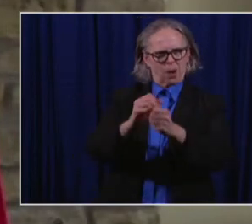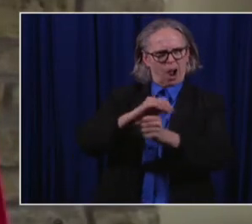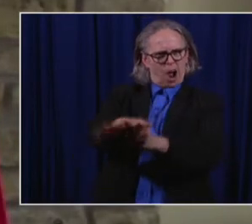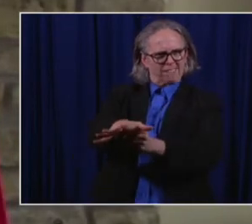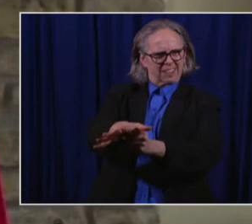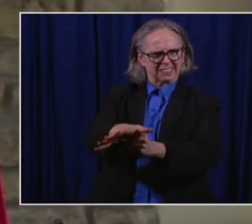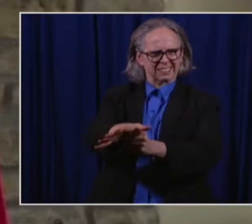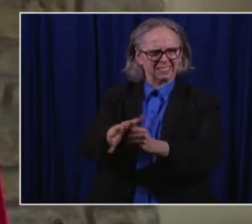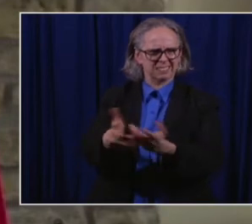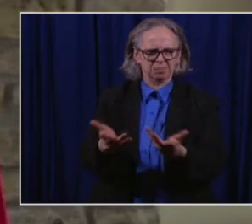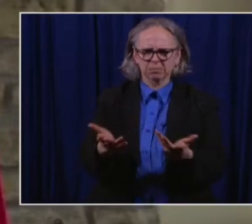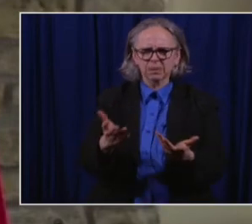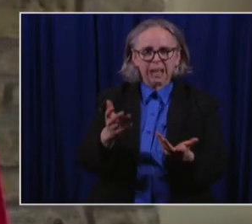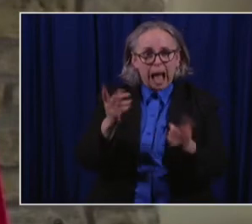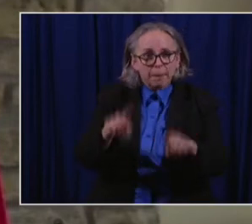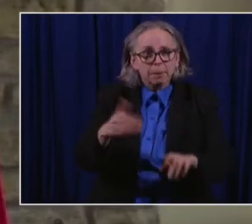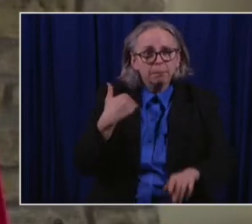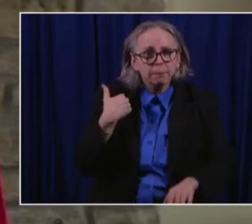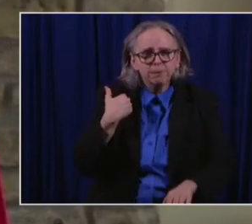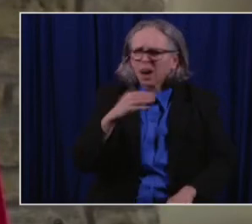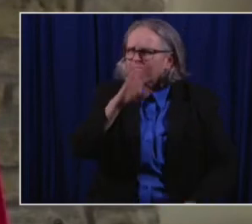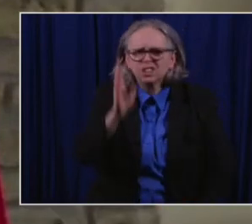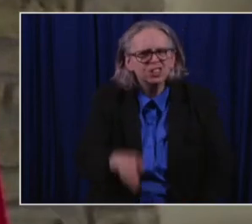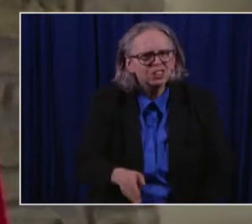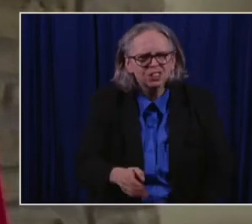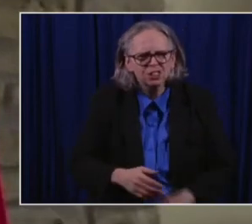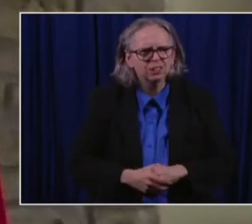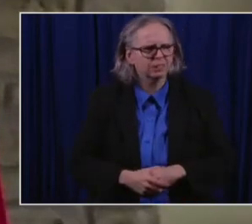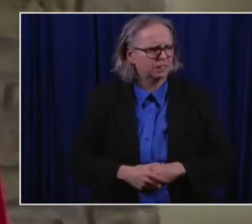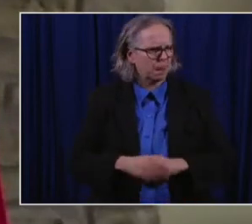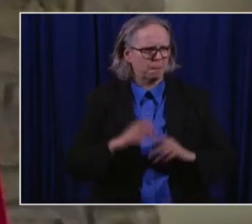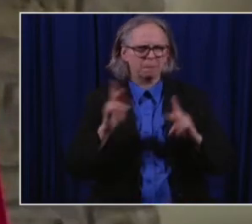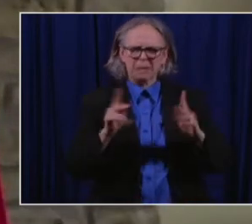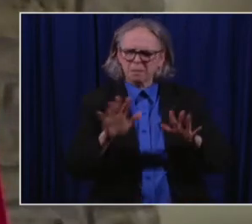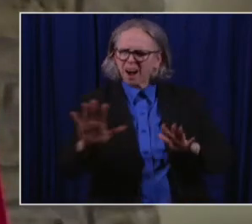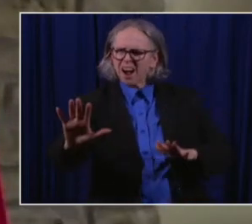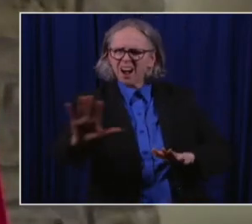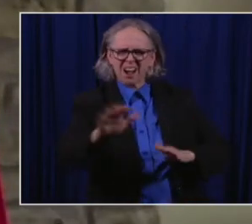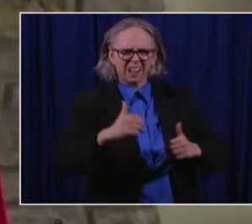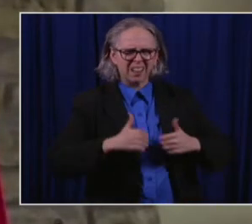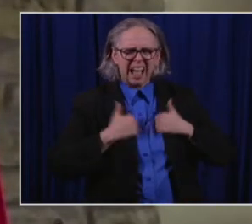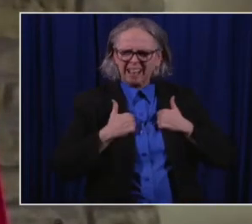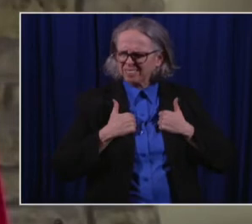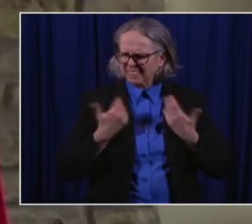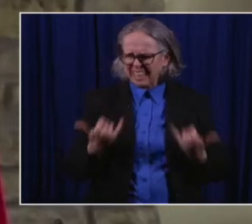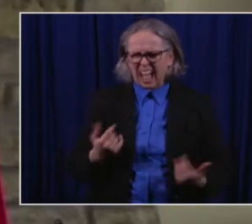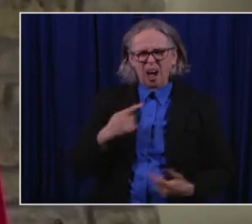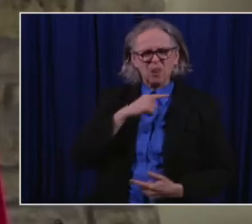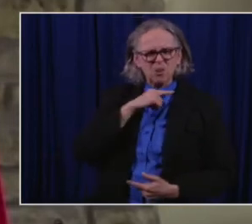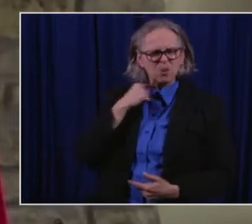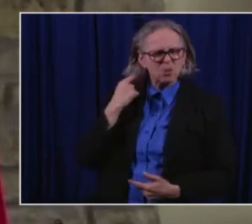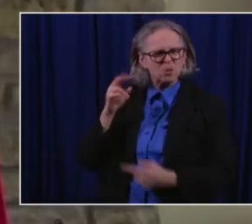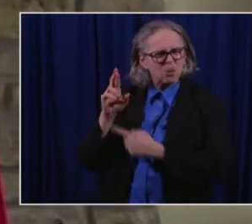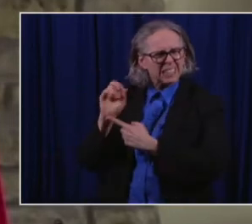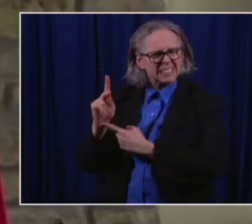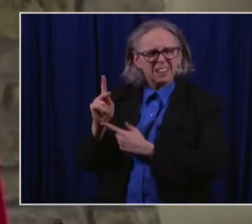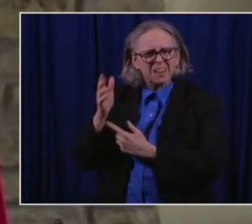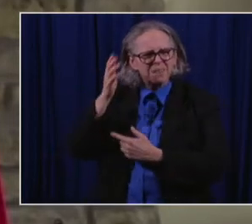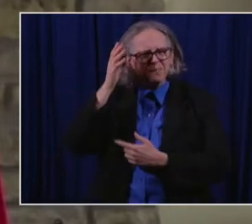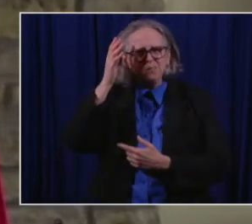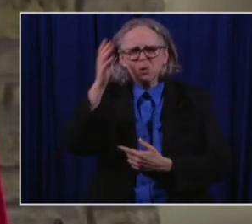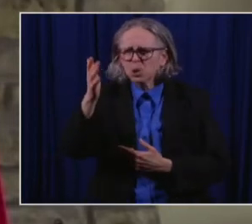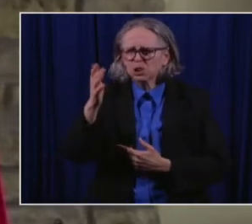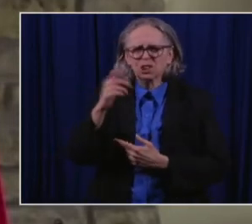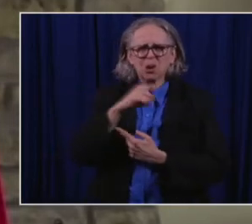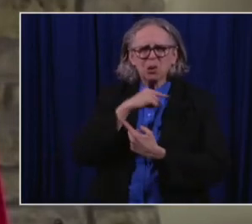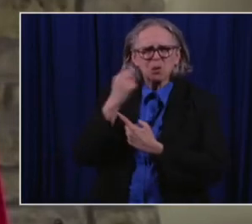lot of jobs are at stake. People's futures are at stake. And I try to get the best advice